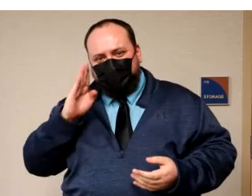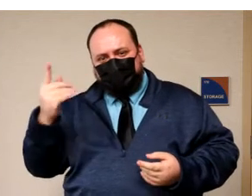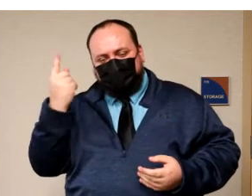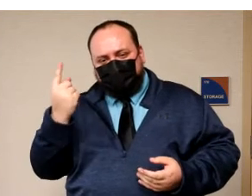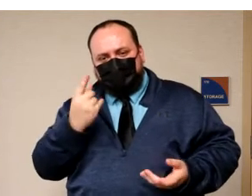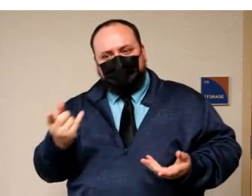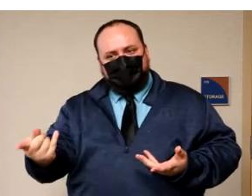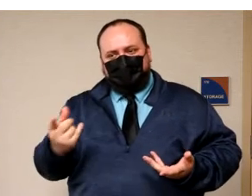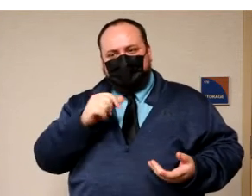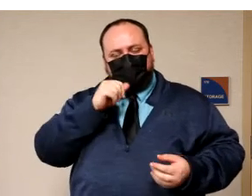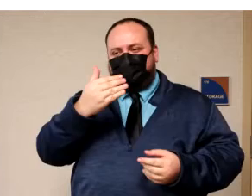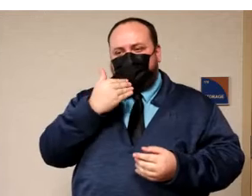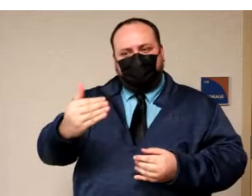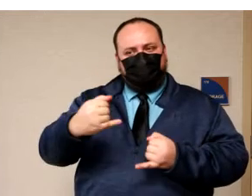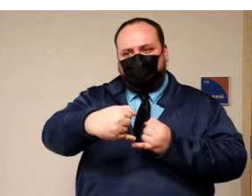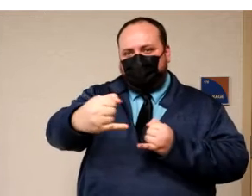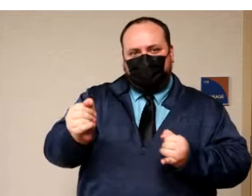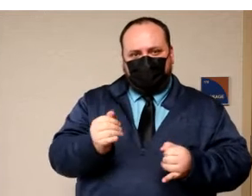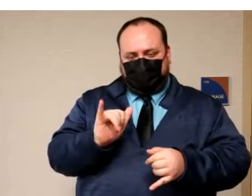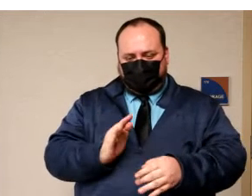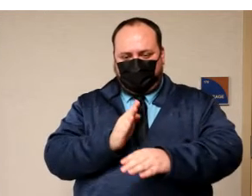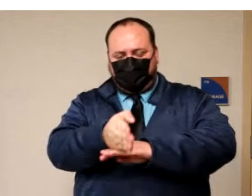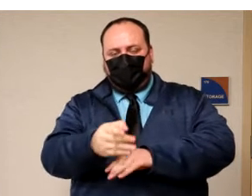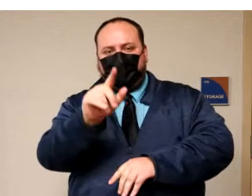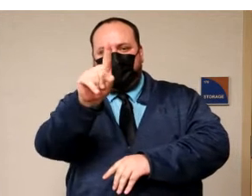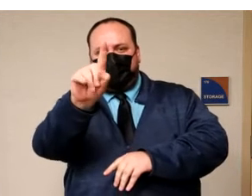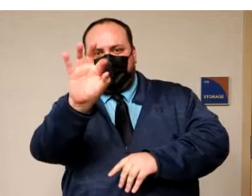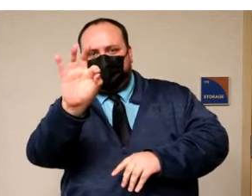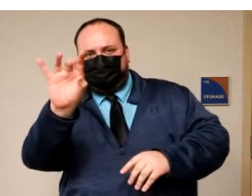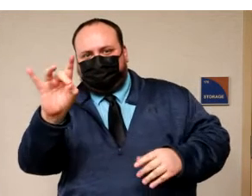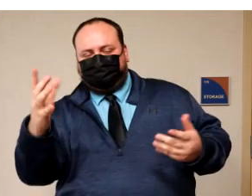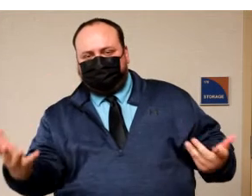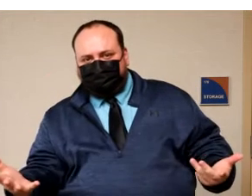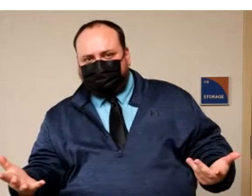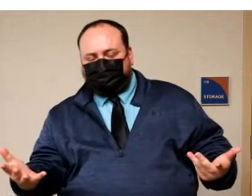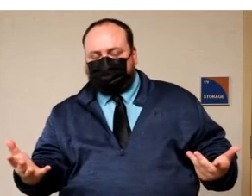significant borders. So the 198 gets crossed right here.